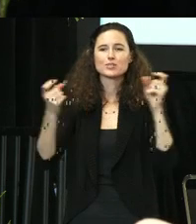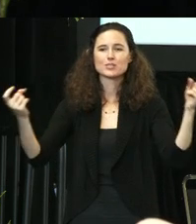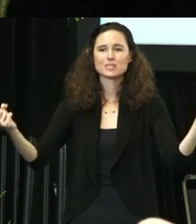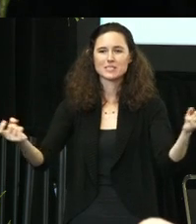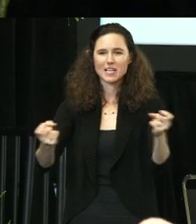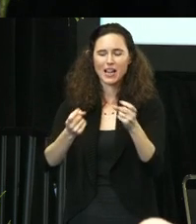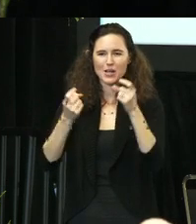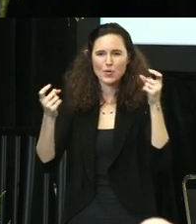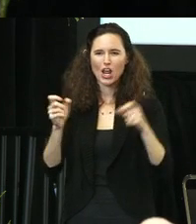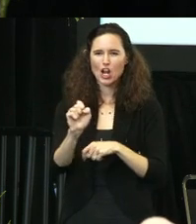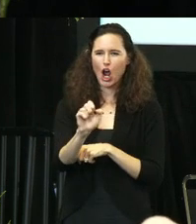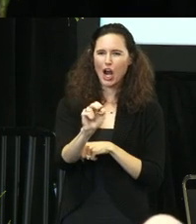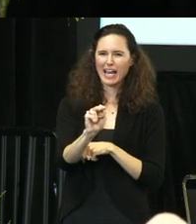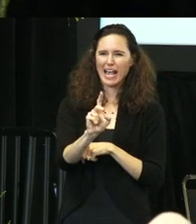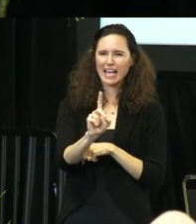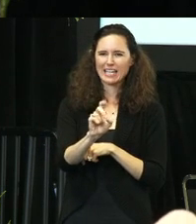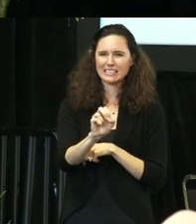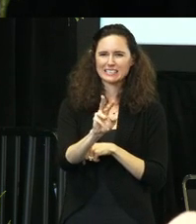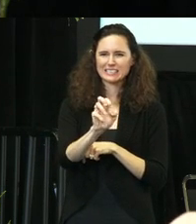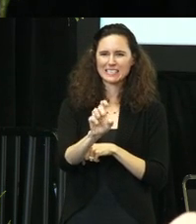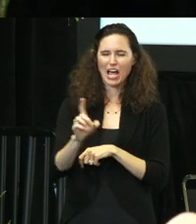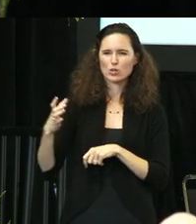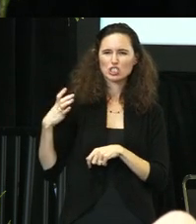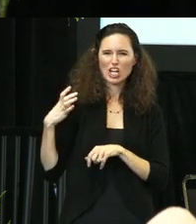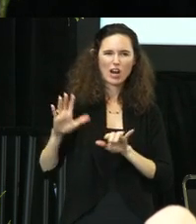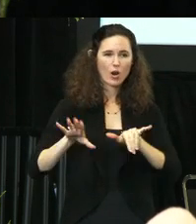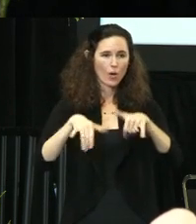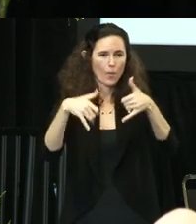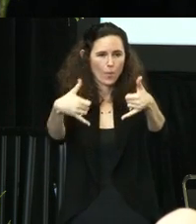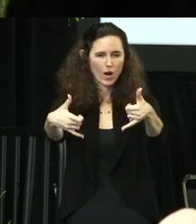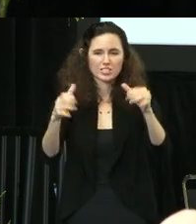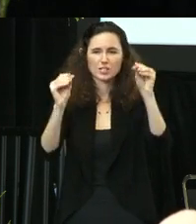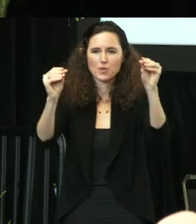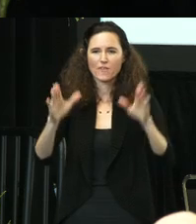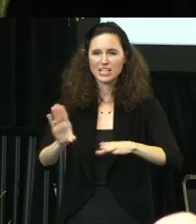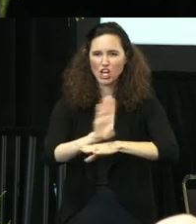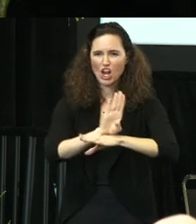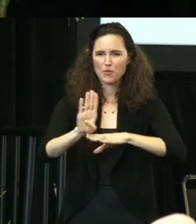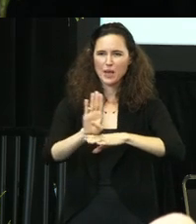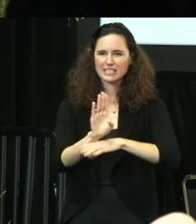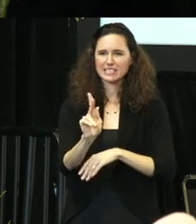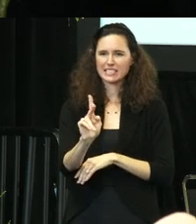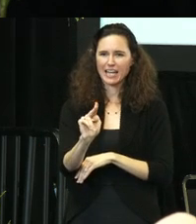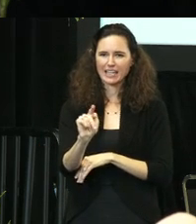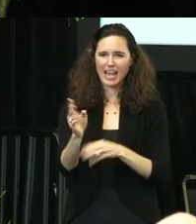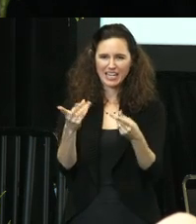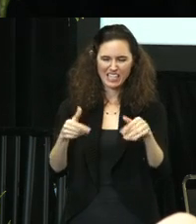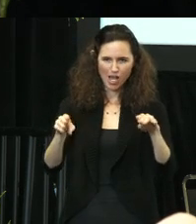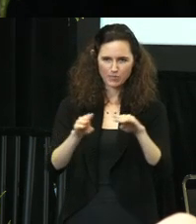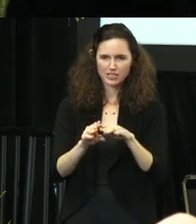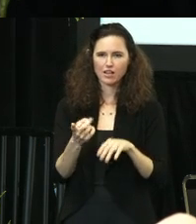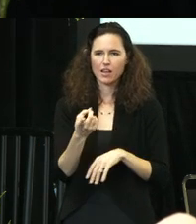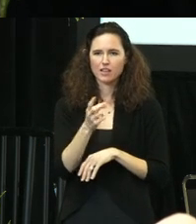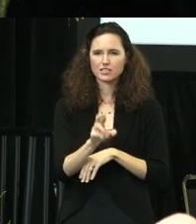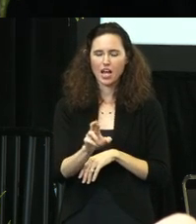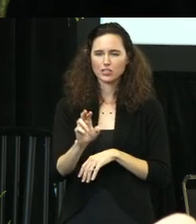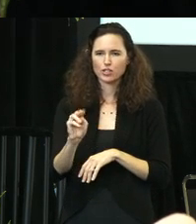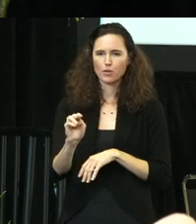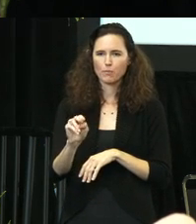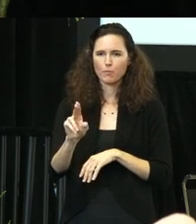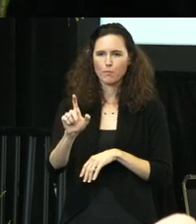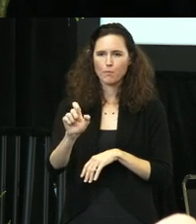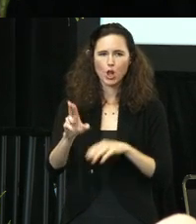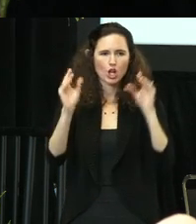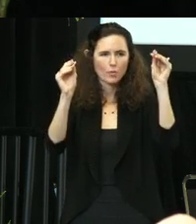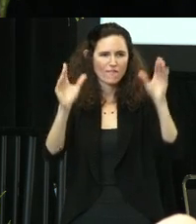Endowed Chair Awards. And we have Dr. Justin Bate, professor of business at Kent campus, Dr. Maria Oler, professor